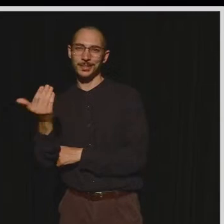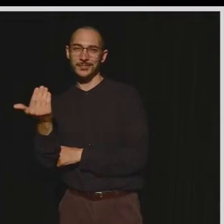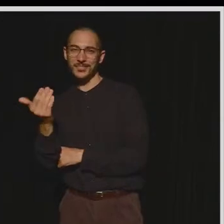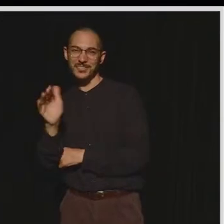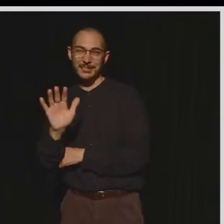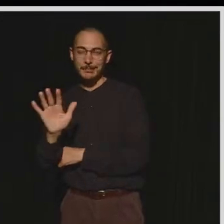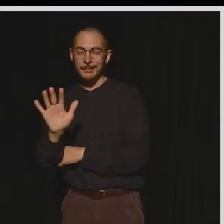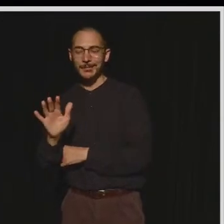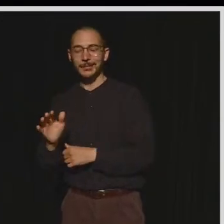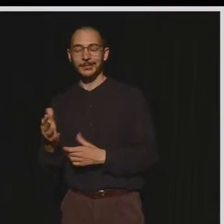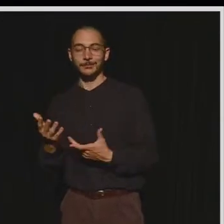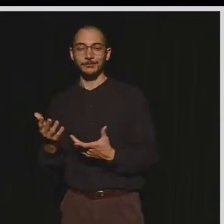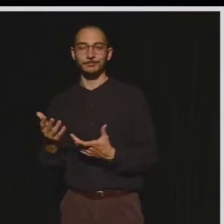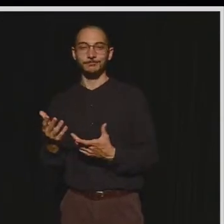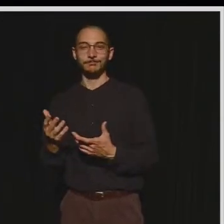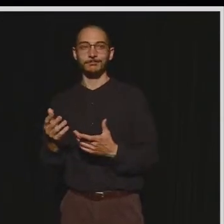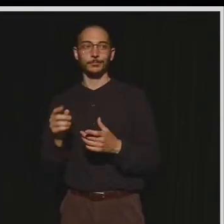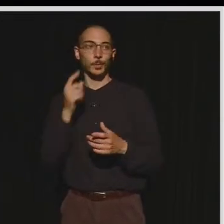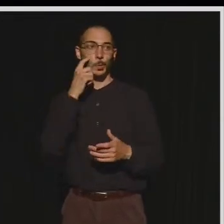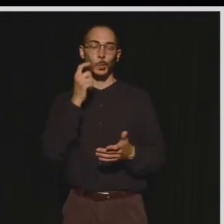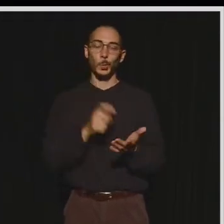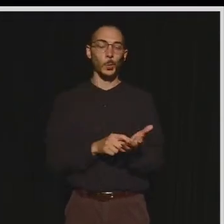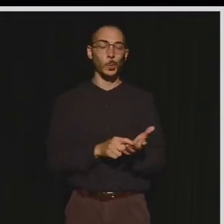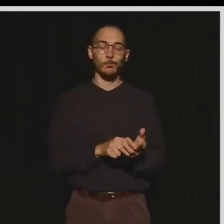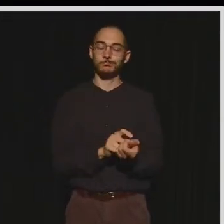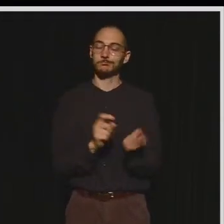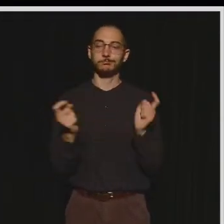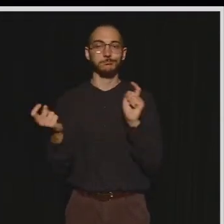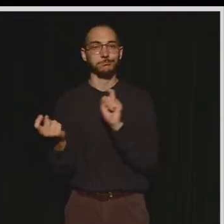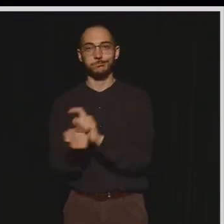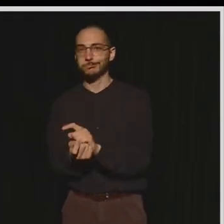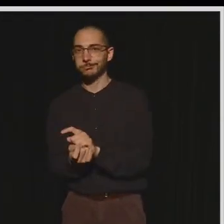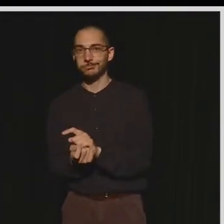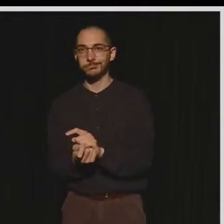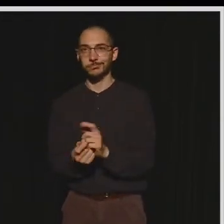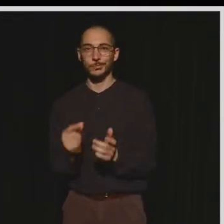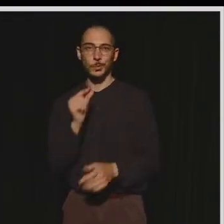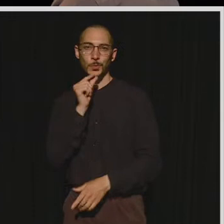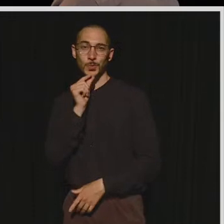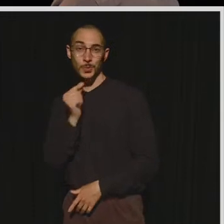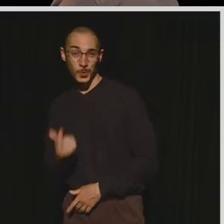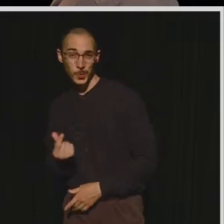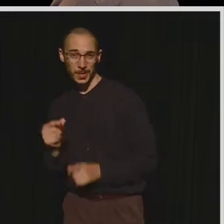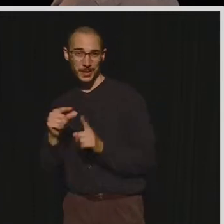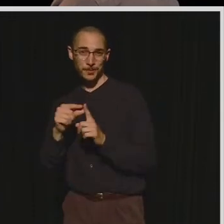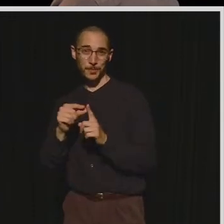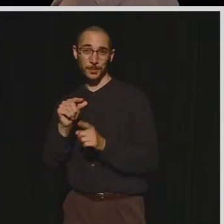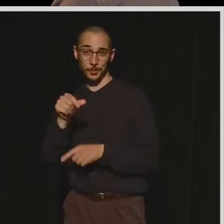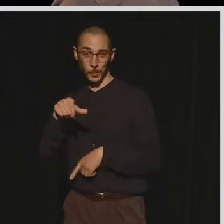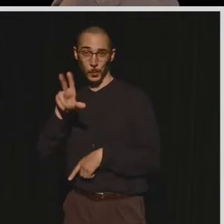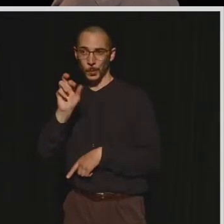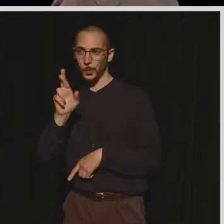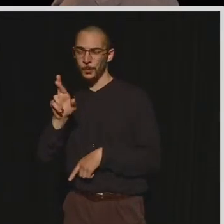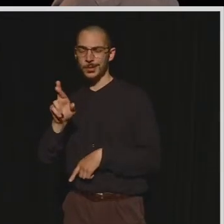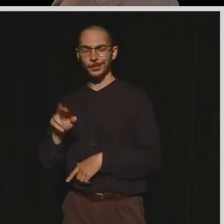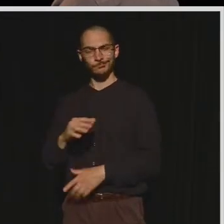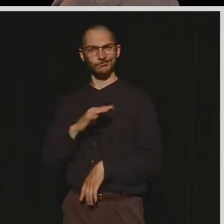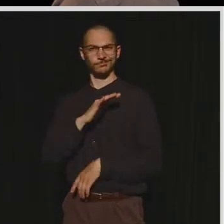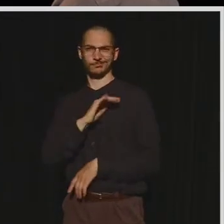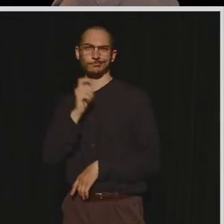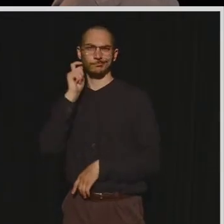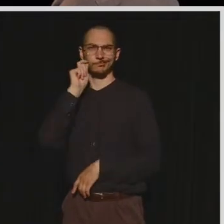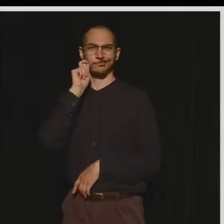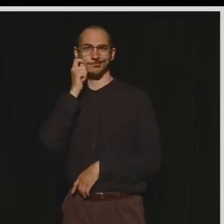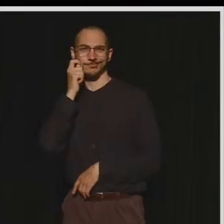I saw that queer was cool and is cool, and that in fact, if you're not fluid and